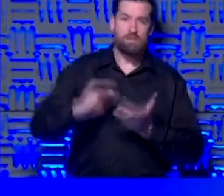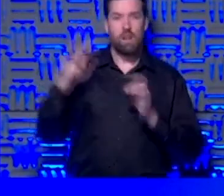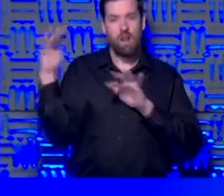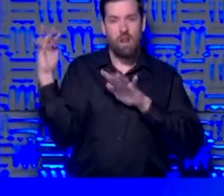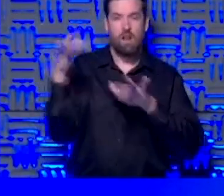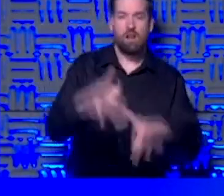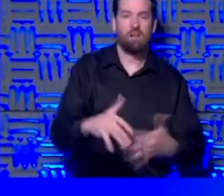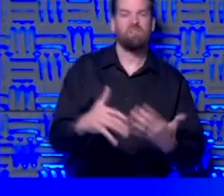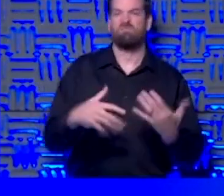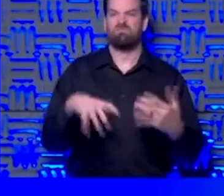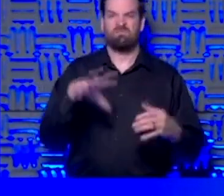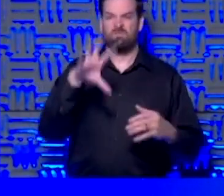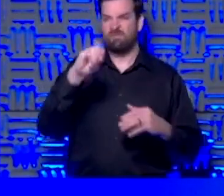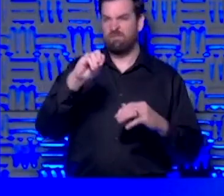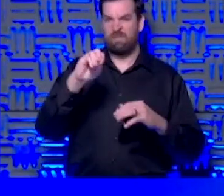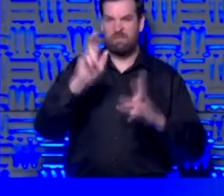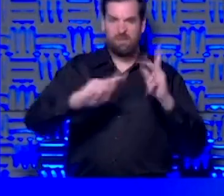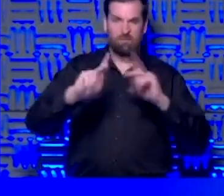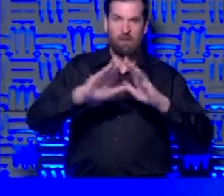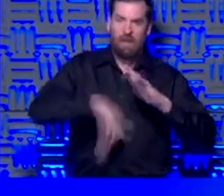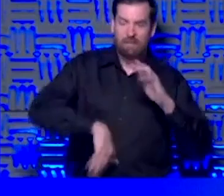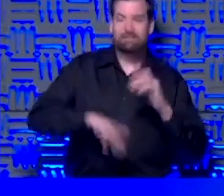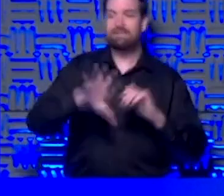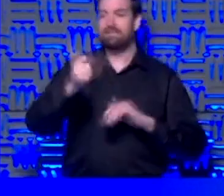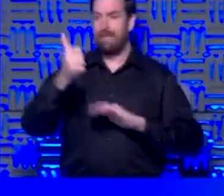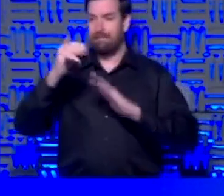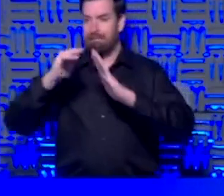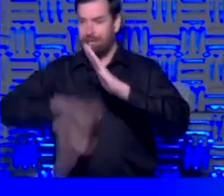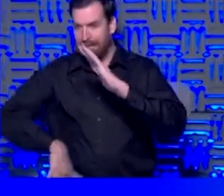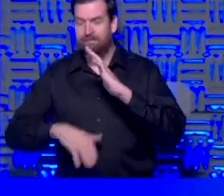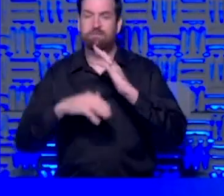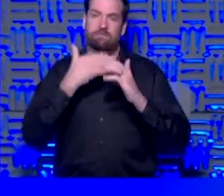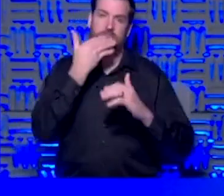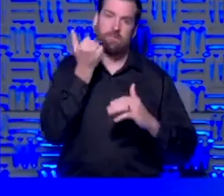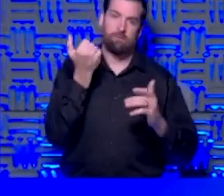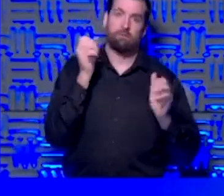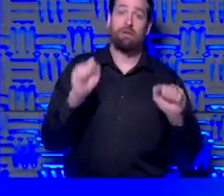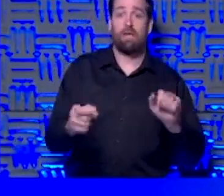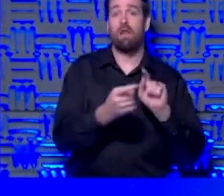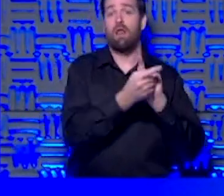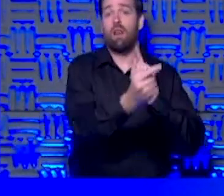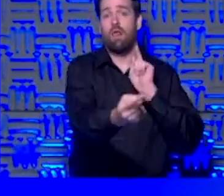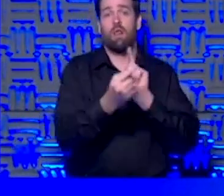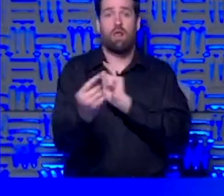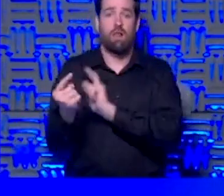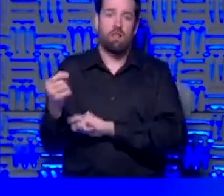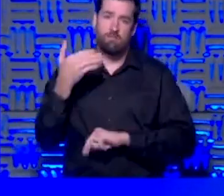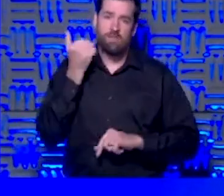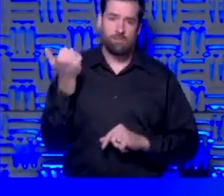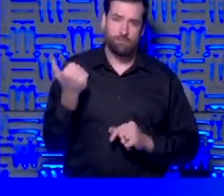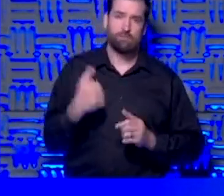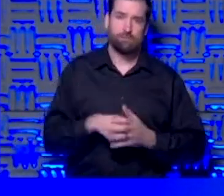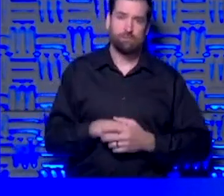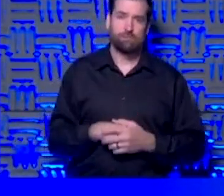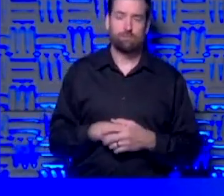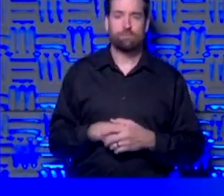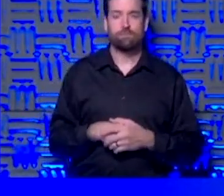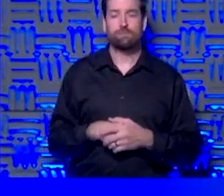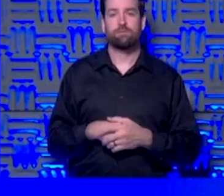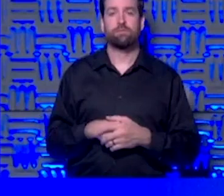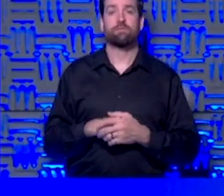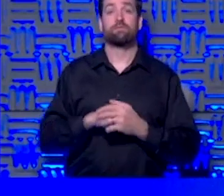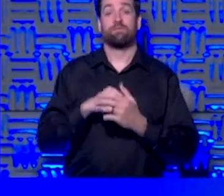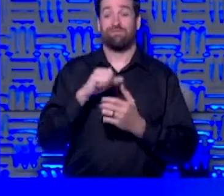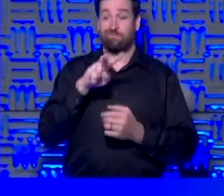certainly 50 or less, 10 or less, it's going to be a lot better if you can spread out. We know that we will be able to decrease the spread of